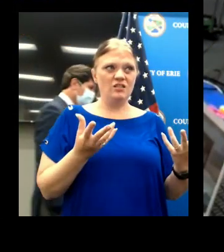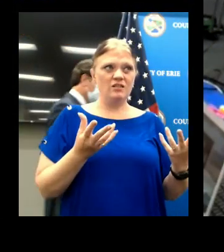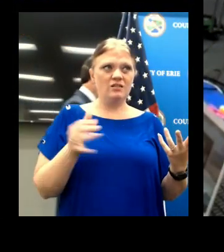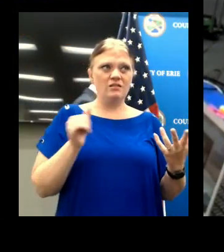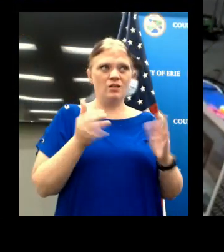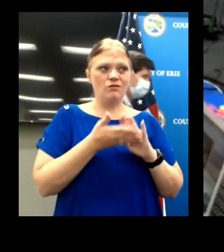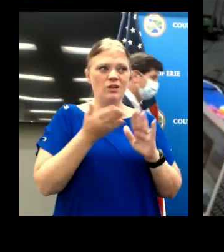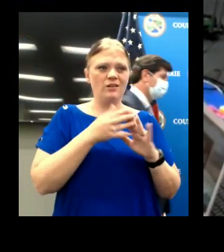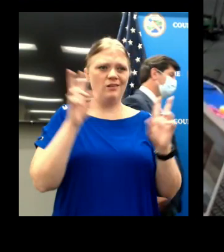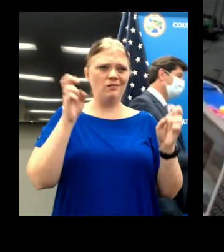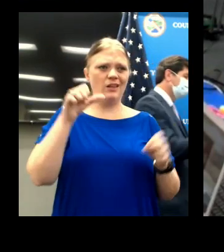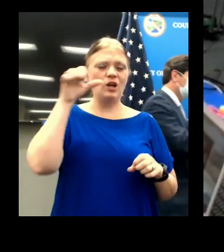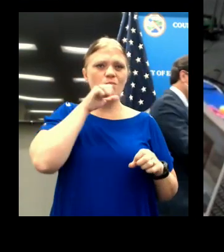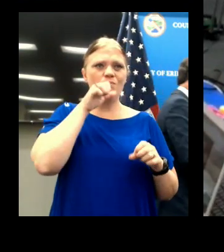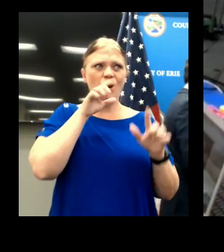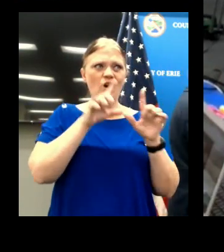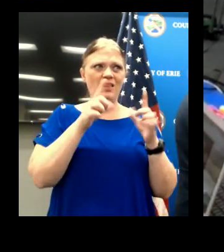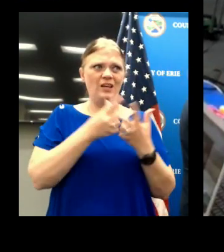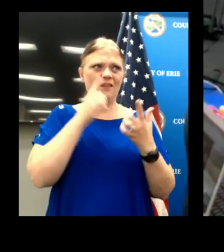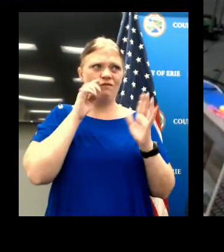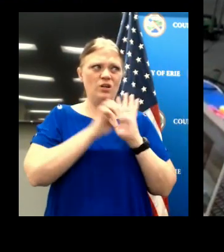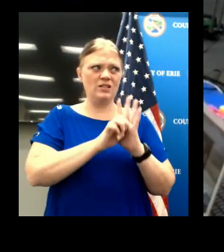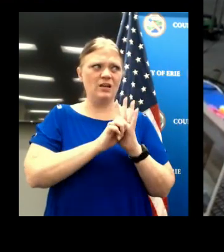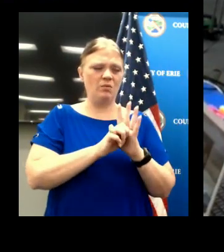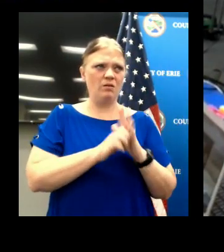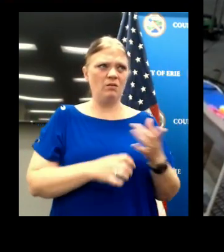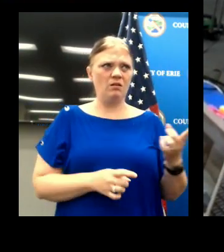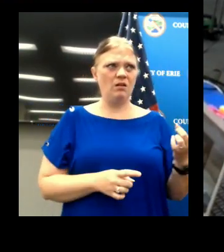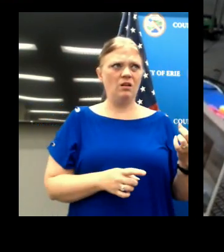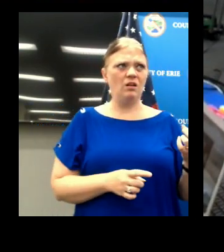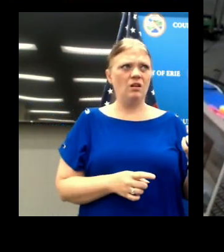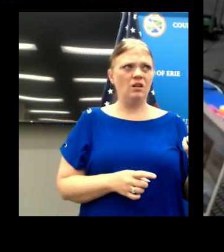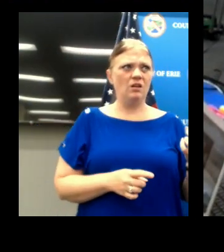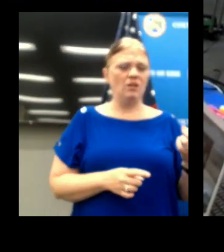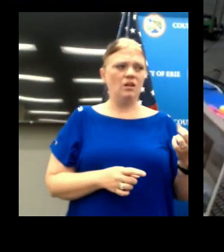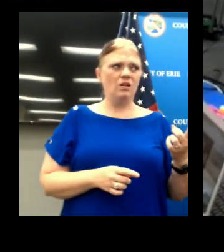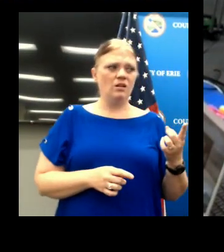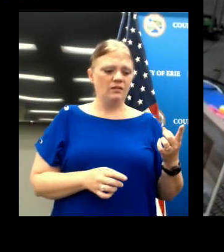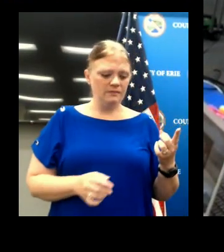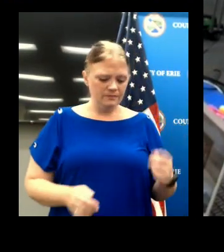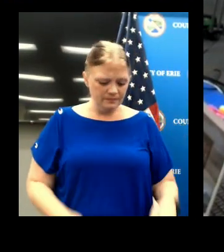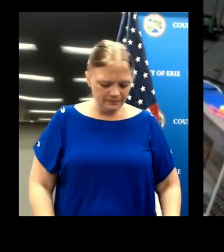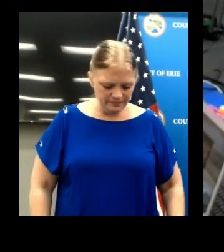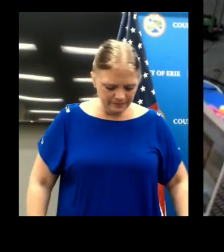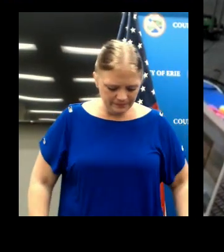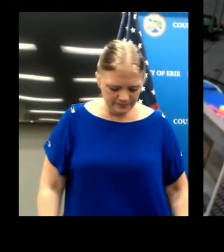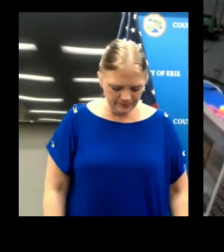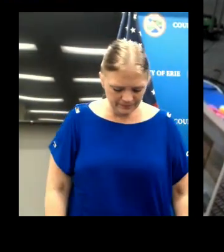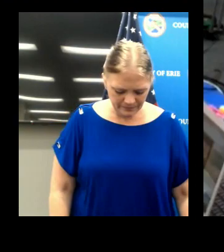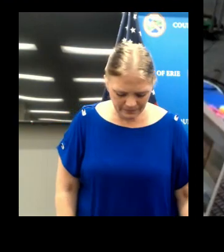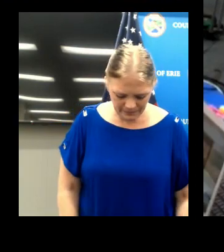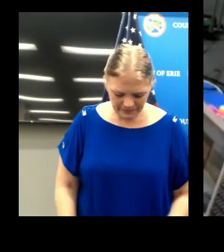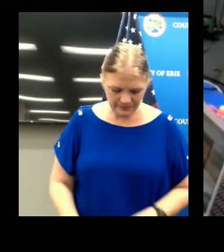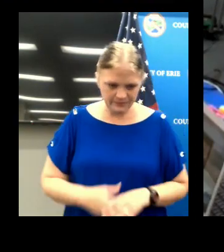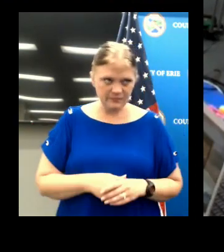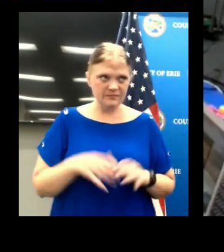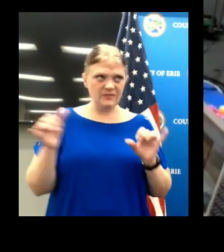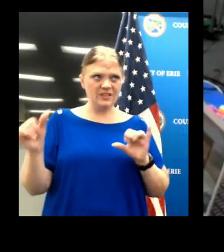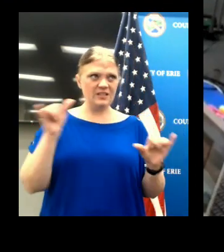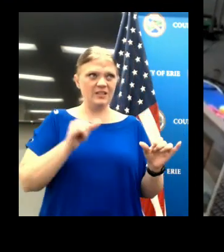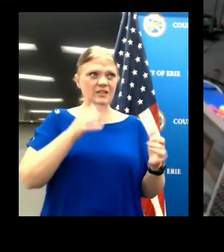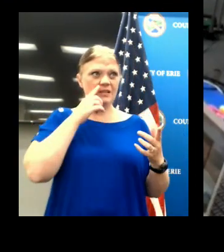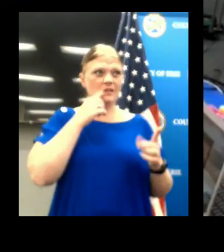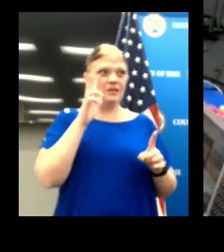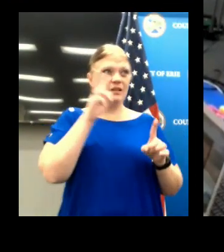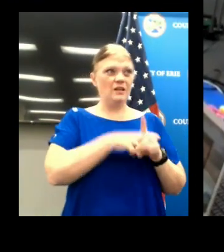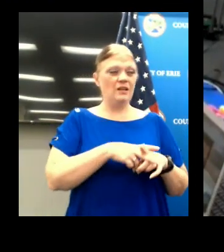running like bar leagues. So, for example, so Sure. I guess, does it the same apply? Mark, I don't know if you're going to